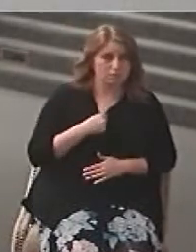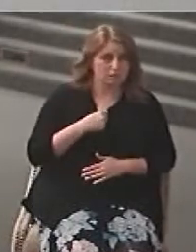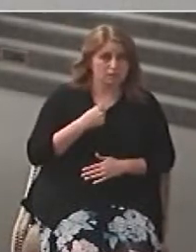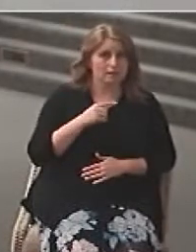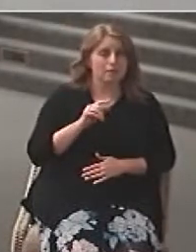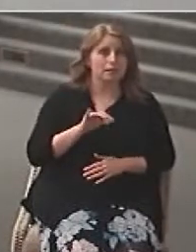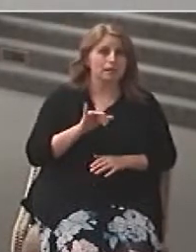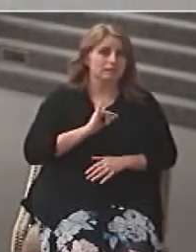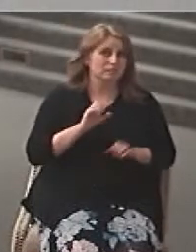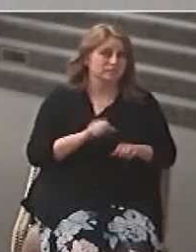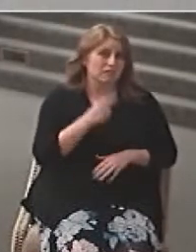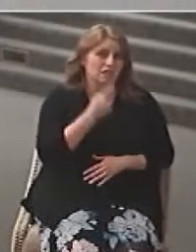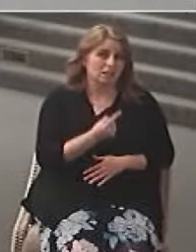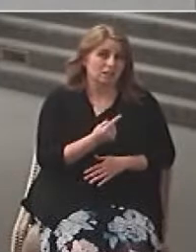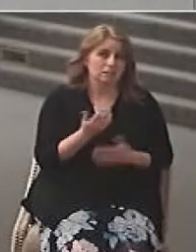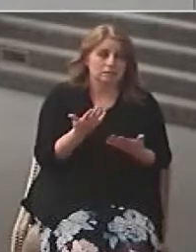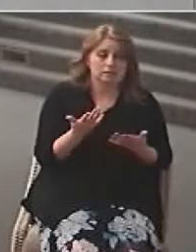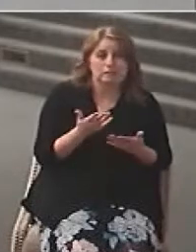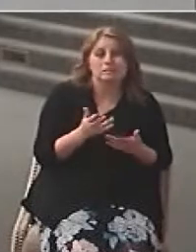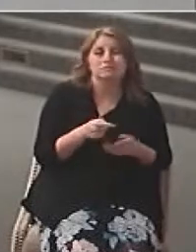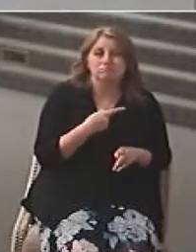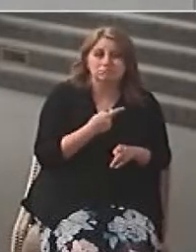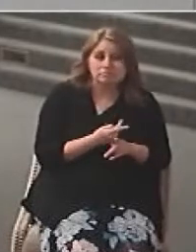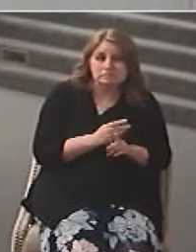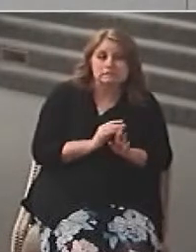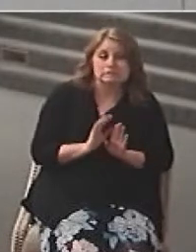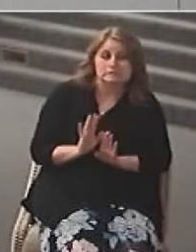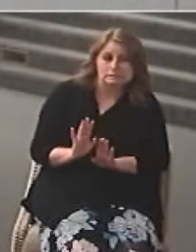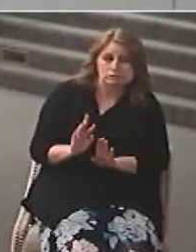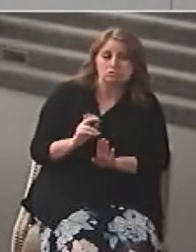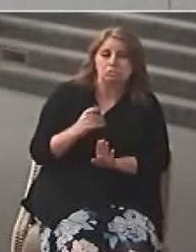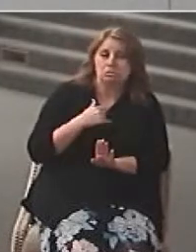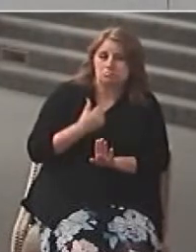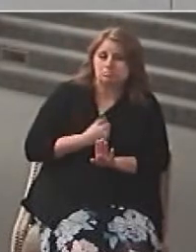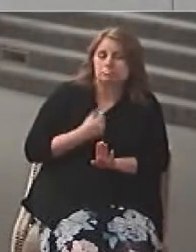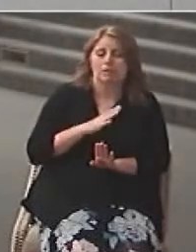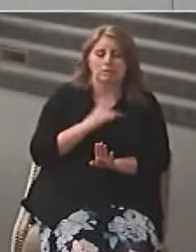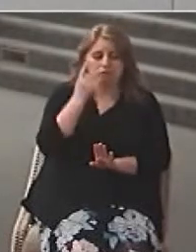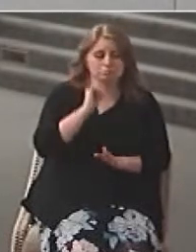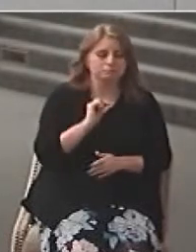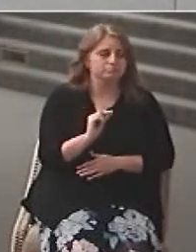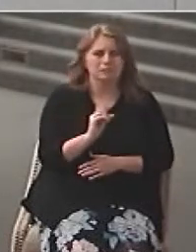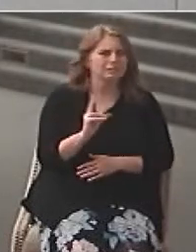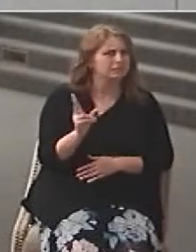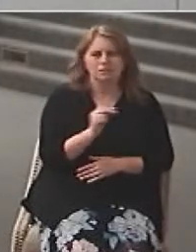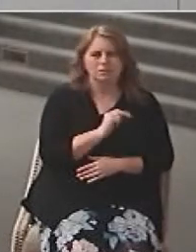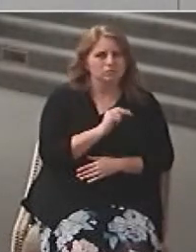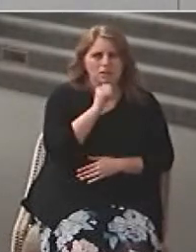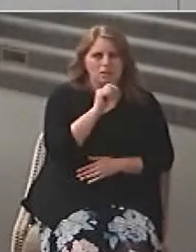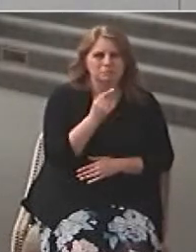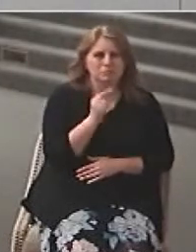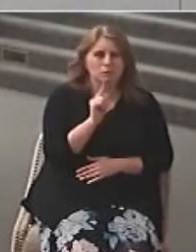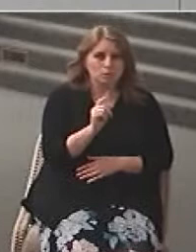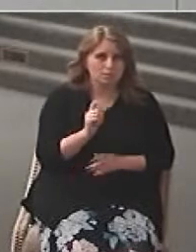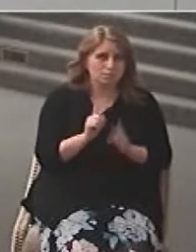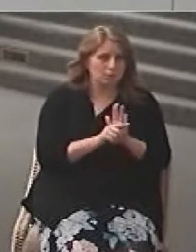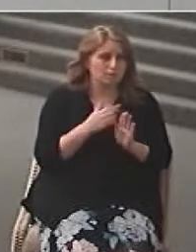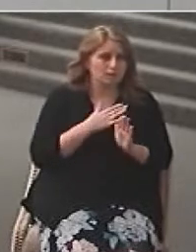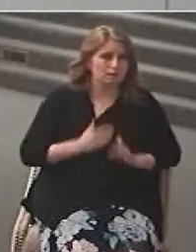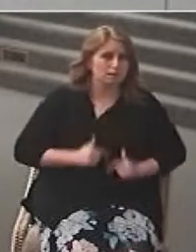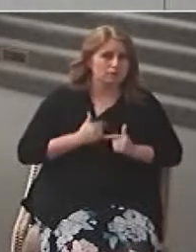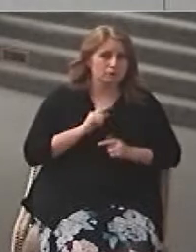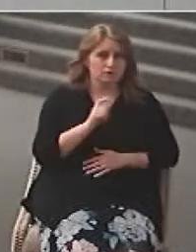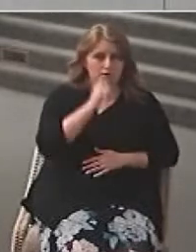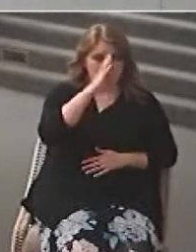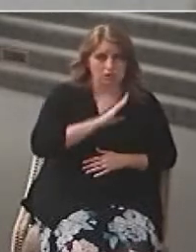can say, well, I kind of regret that a little bit. No. There's not a single moment in my life where God